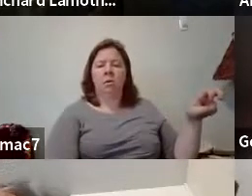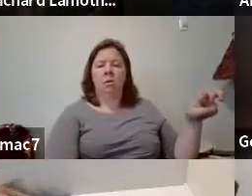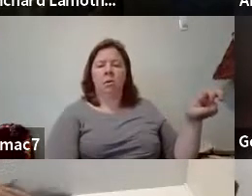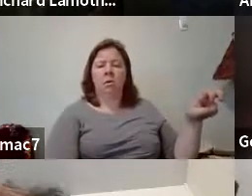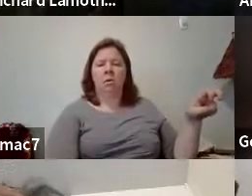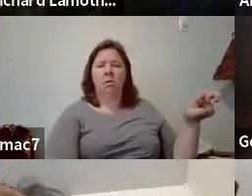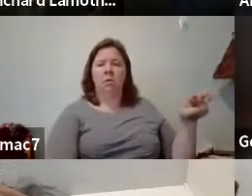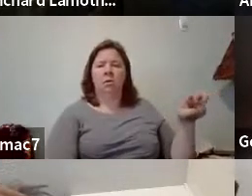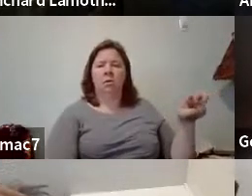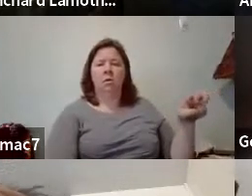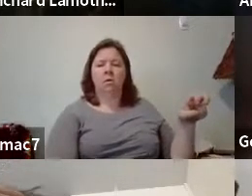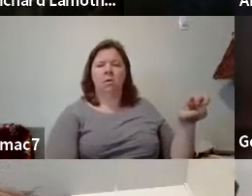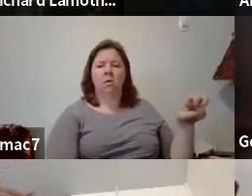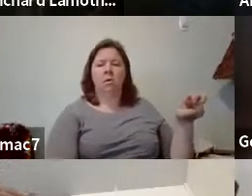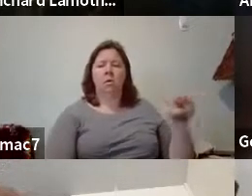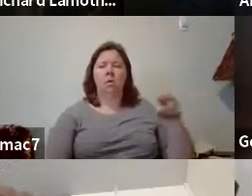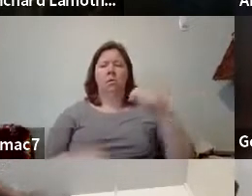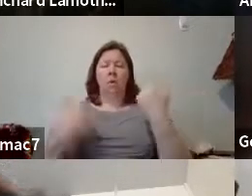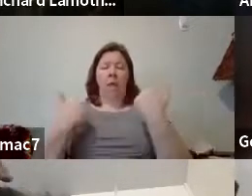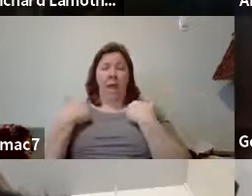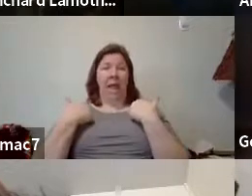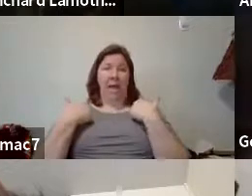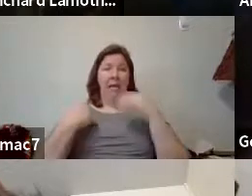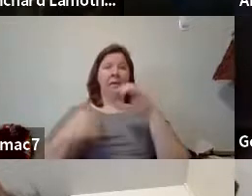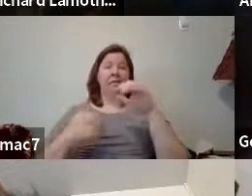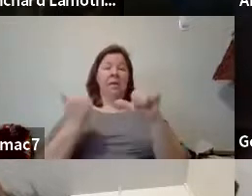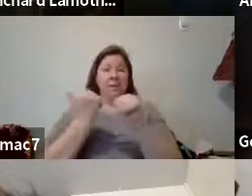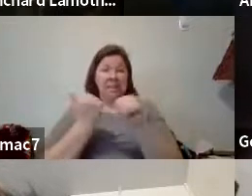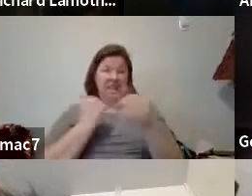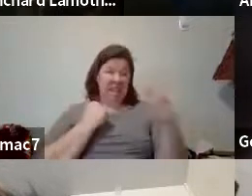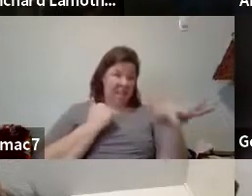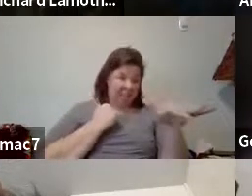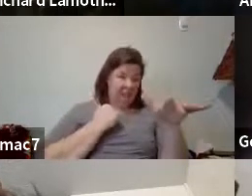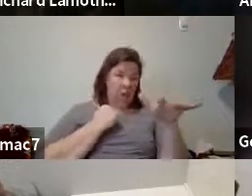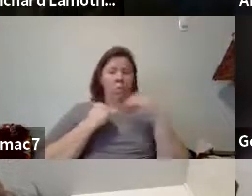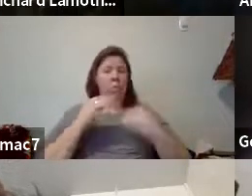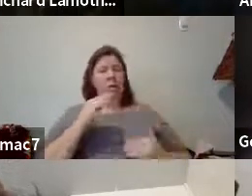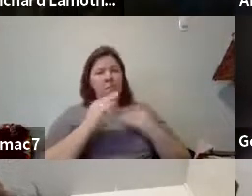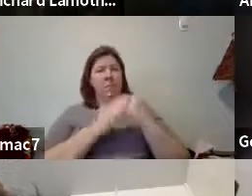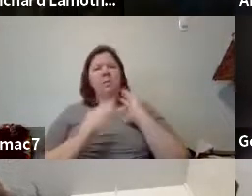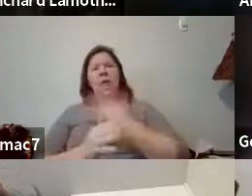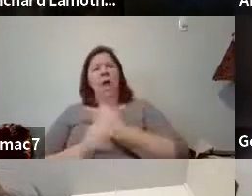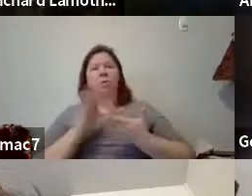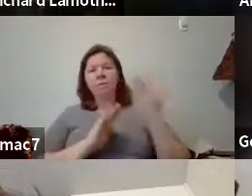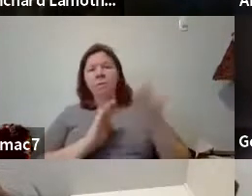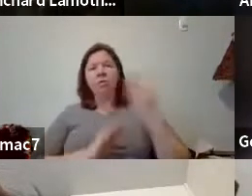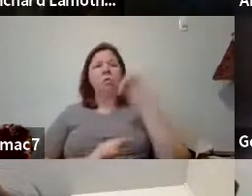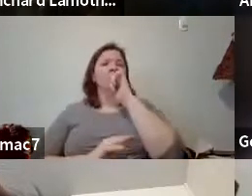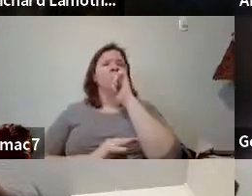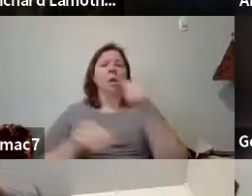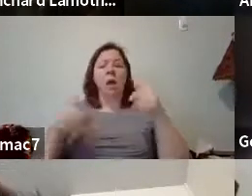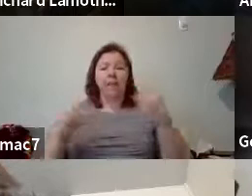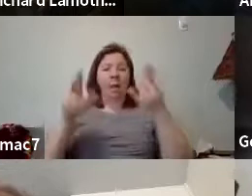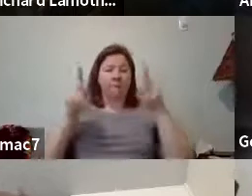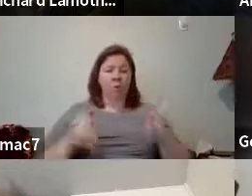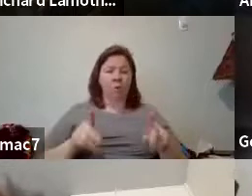chairside assistant in there before we go in there. And so we're maximizing our efficiency, not to let the